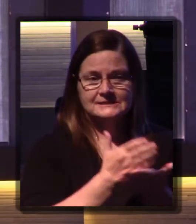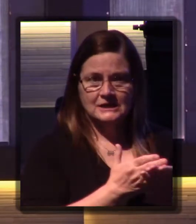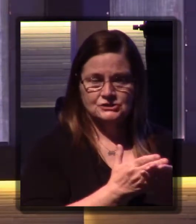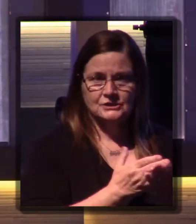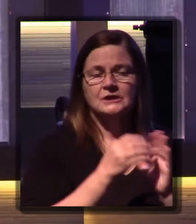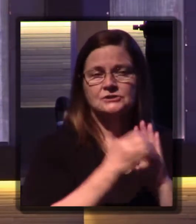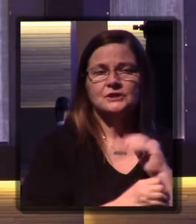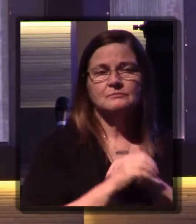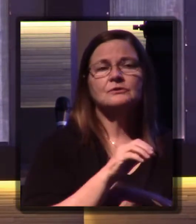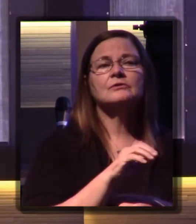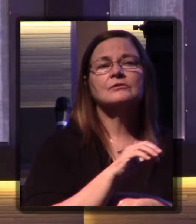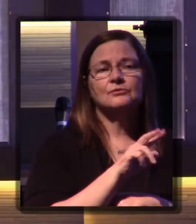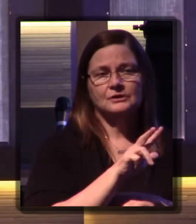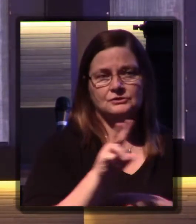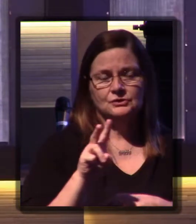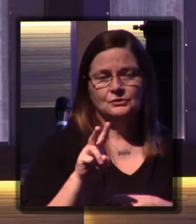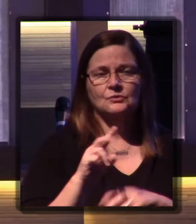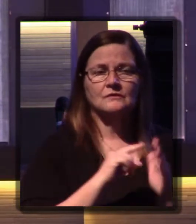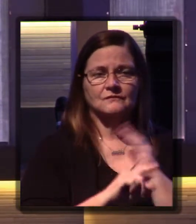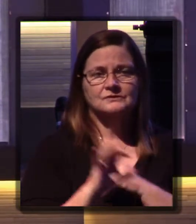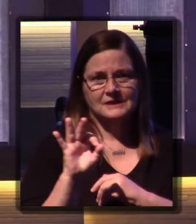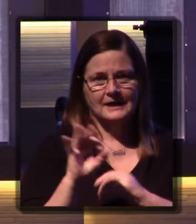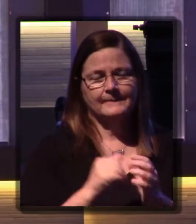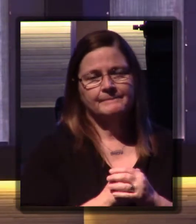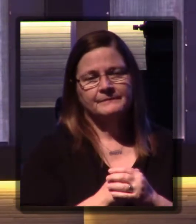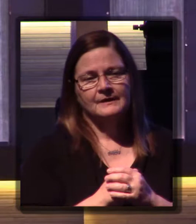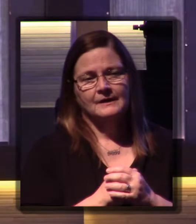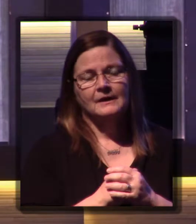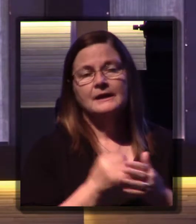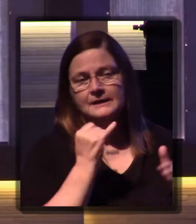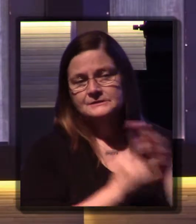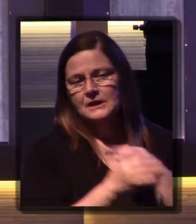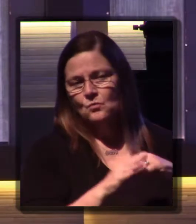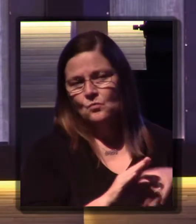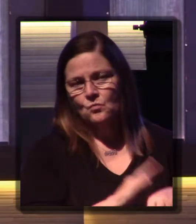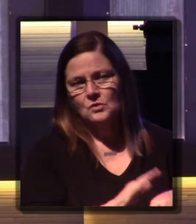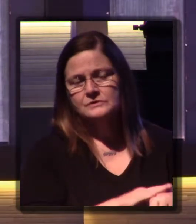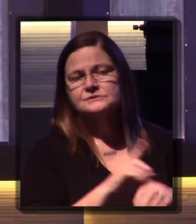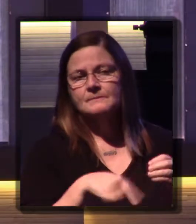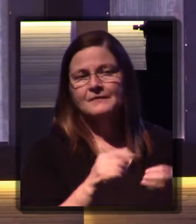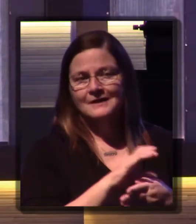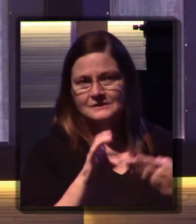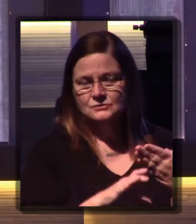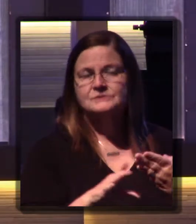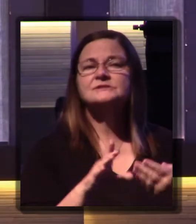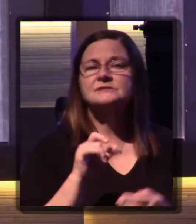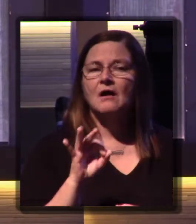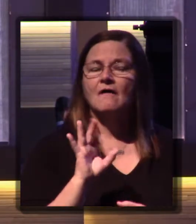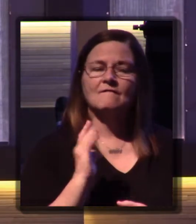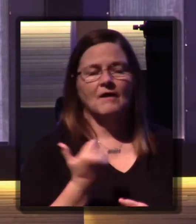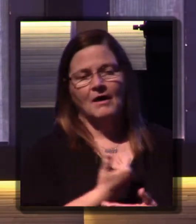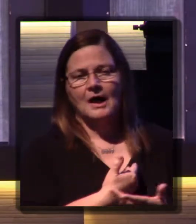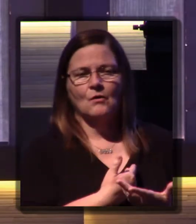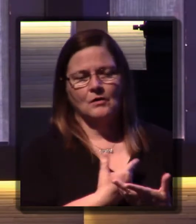32, beginning with verse 9. And Isaiah warns of the consequences of man's might, if you